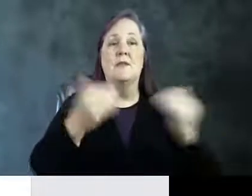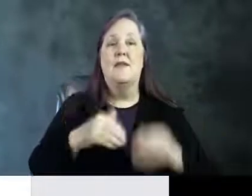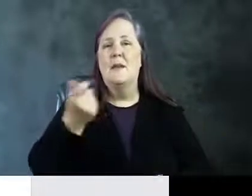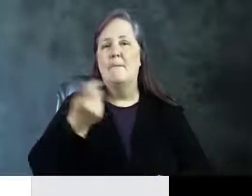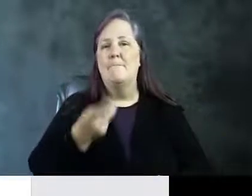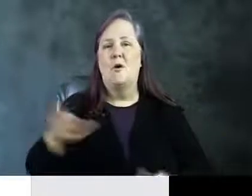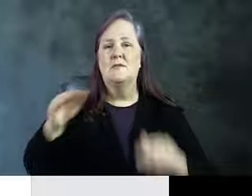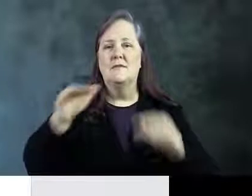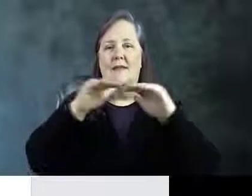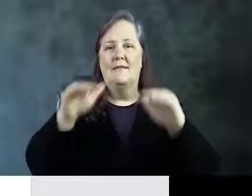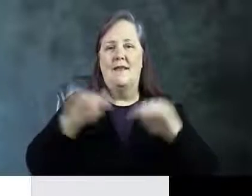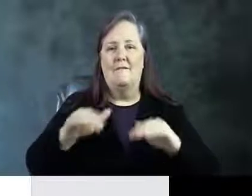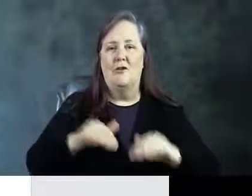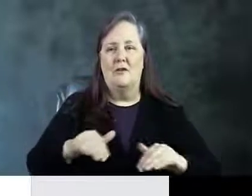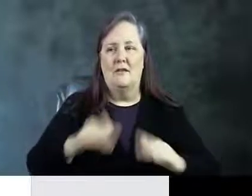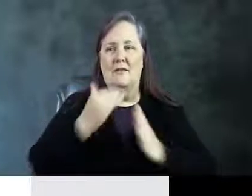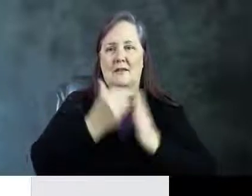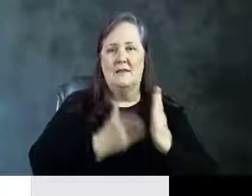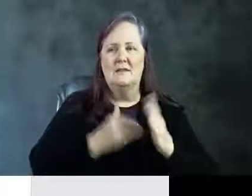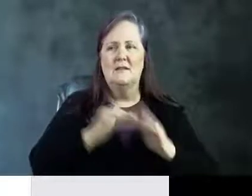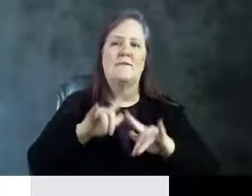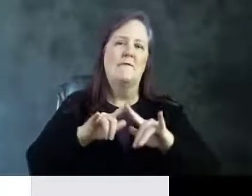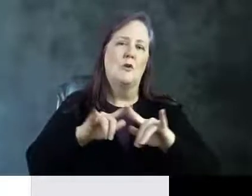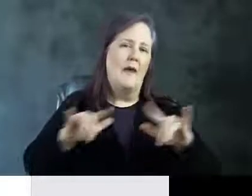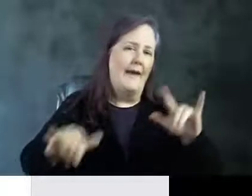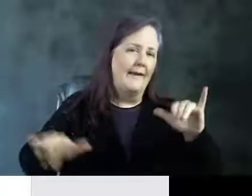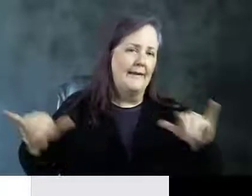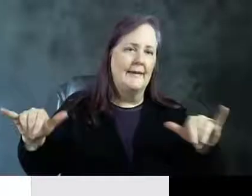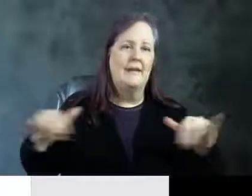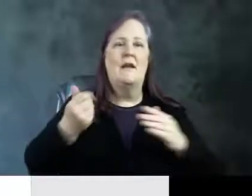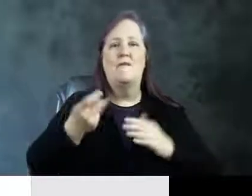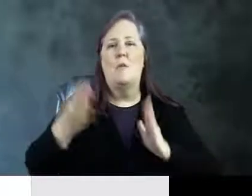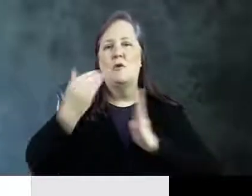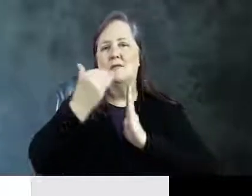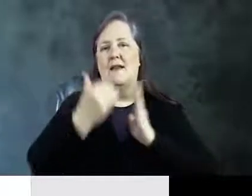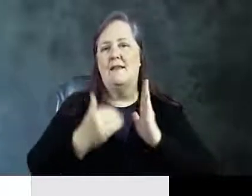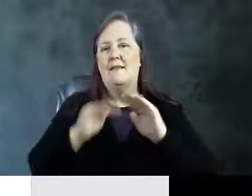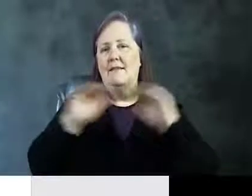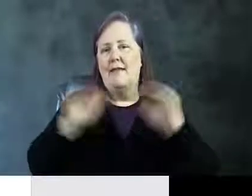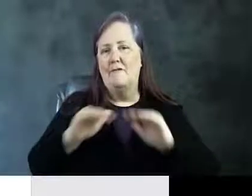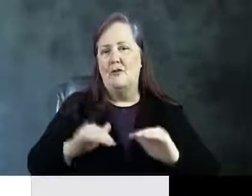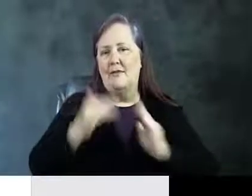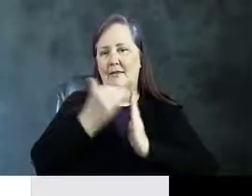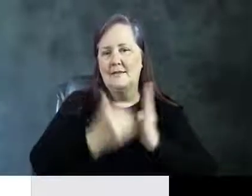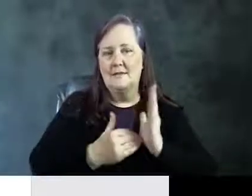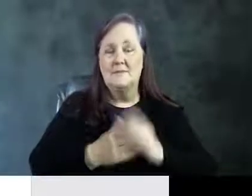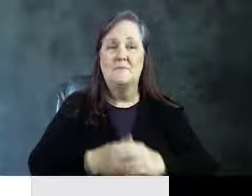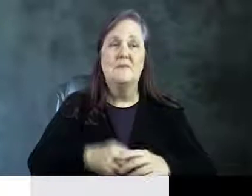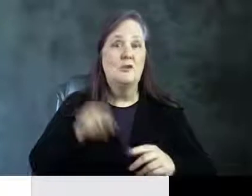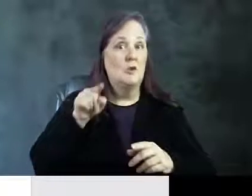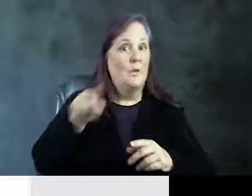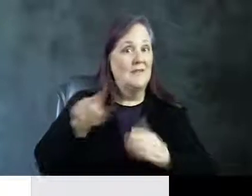multi-level list and it gives you a variety of multi-level lists to pick from. But for this document, I'm just going to list out some